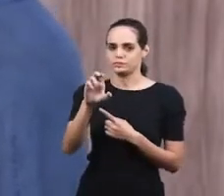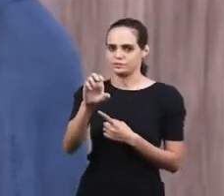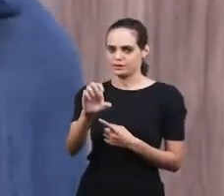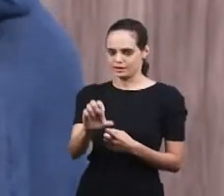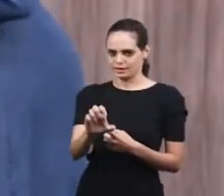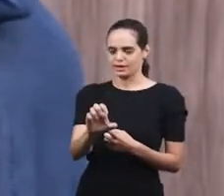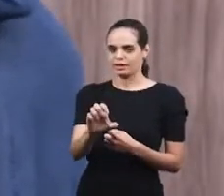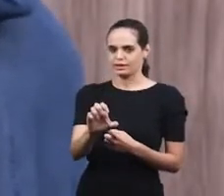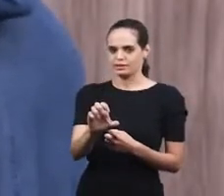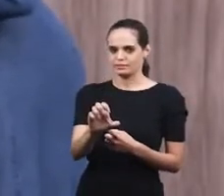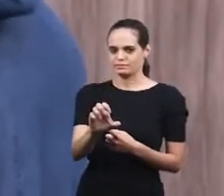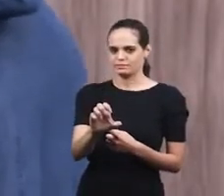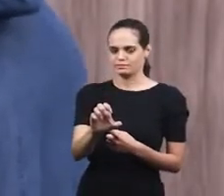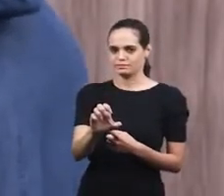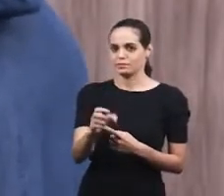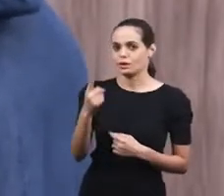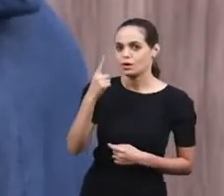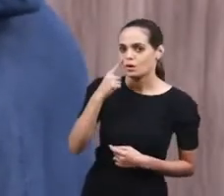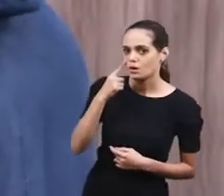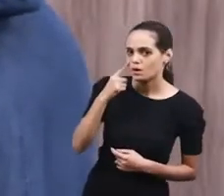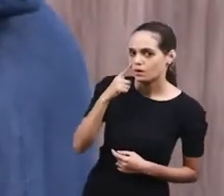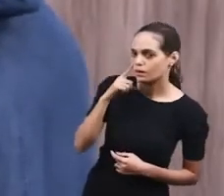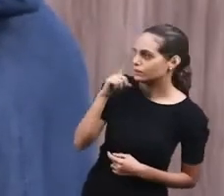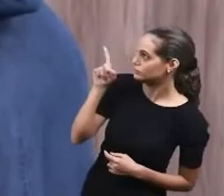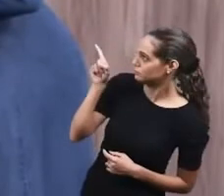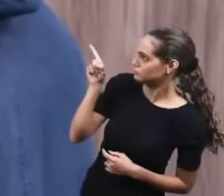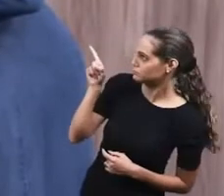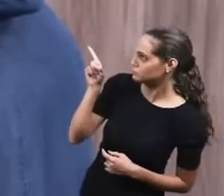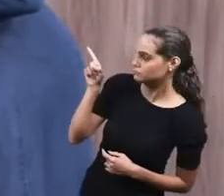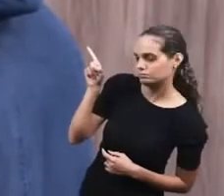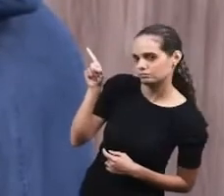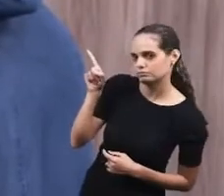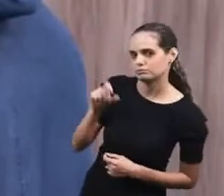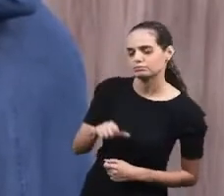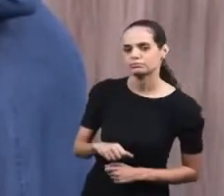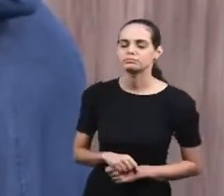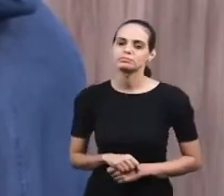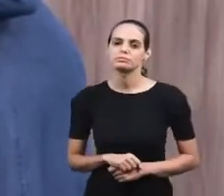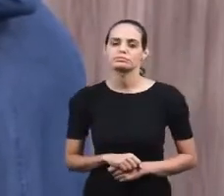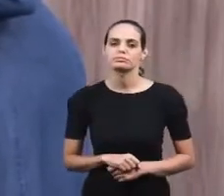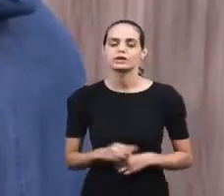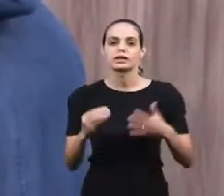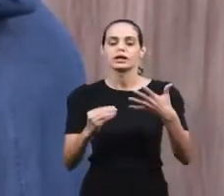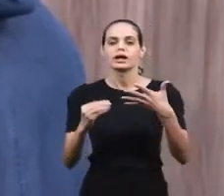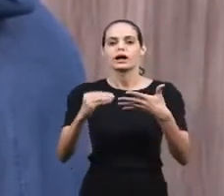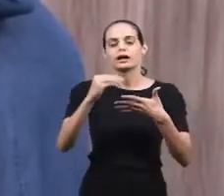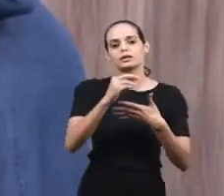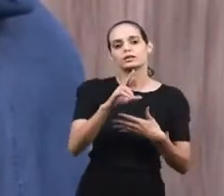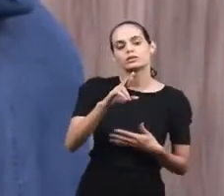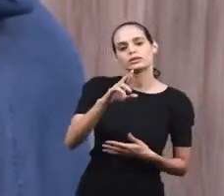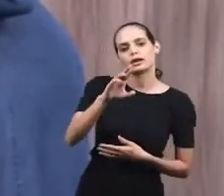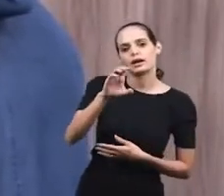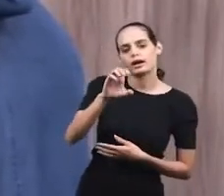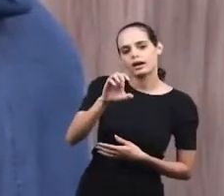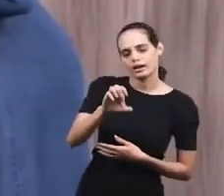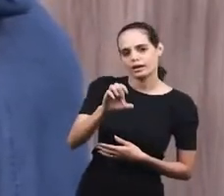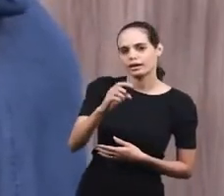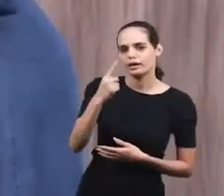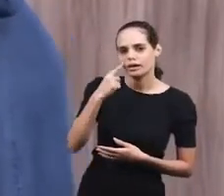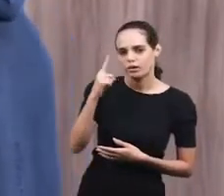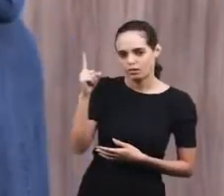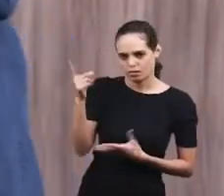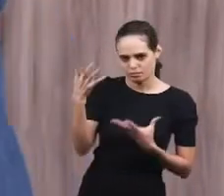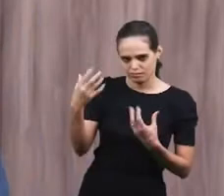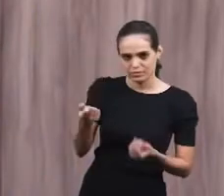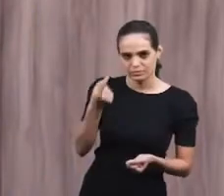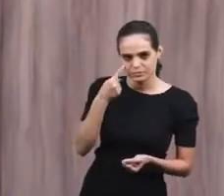here with the last two holes that are open, and over here one of the little